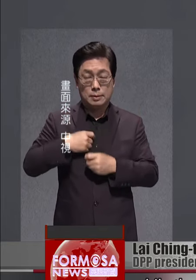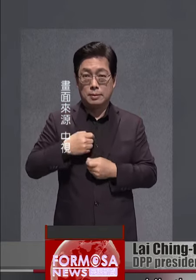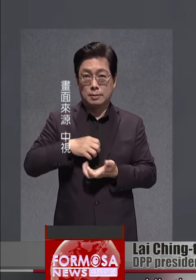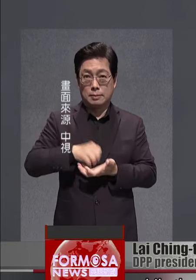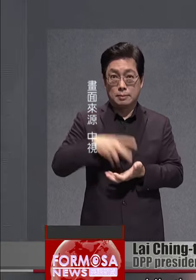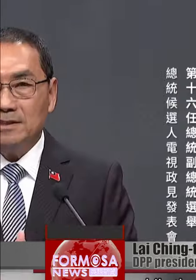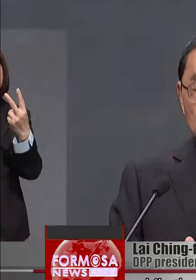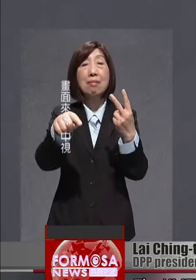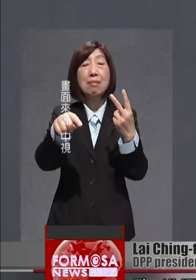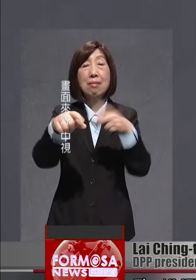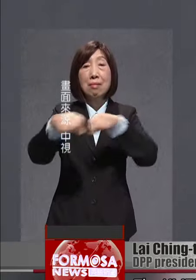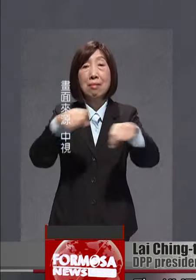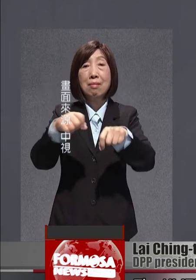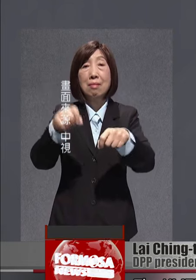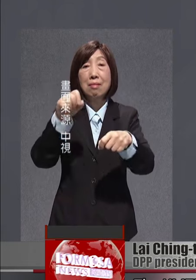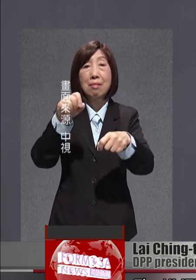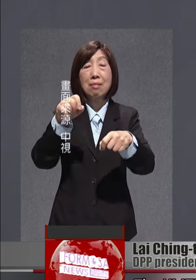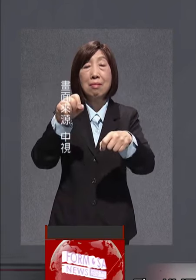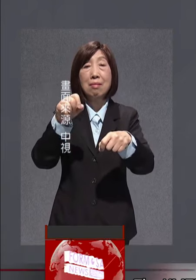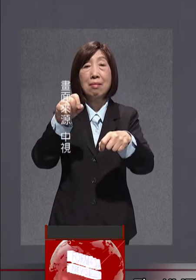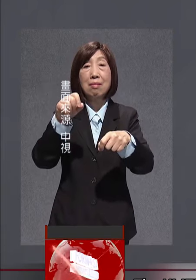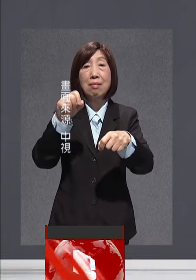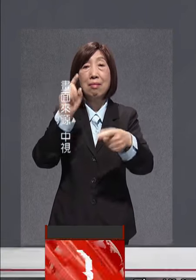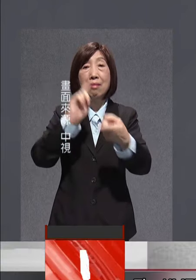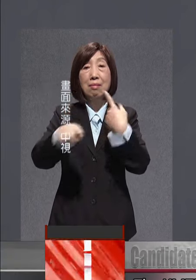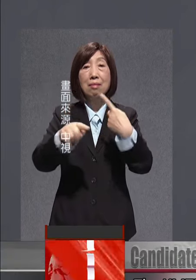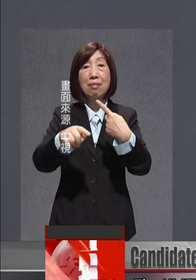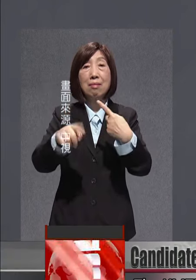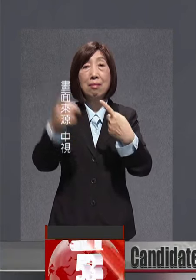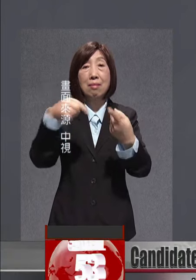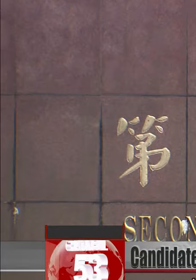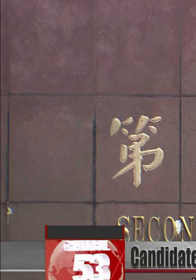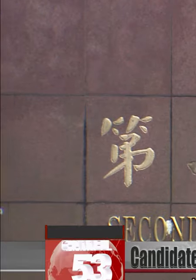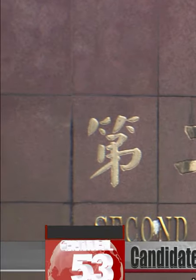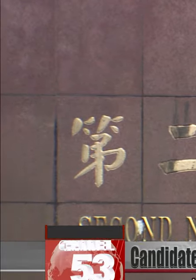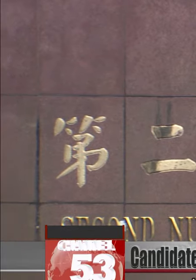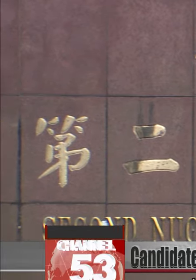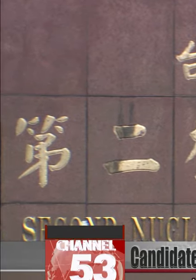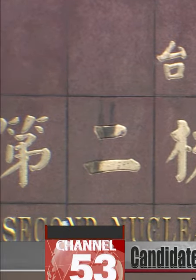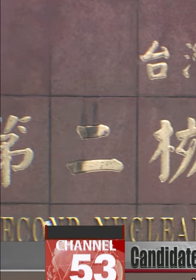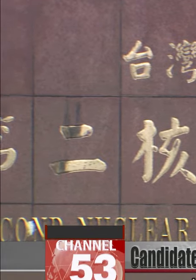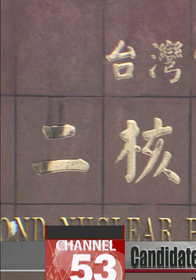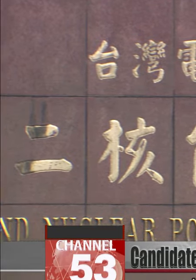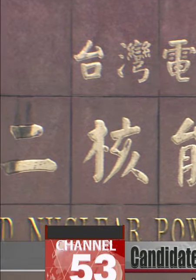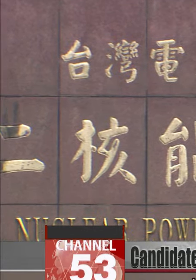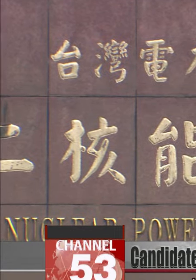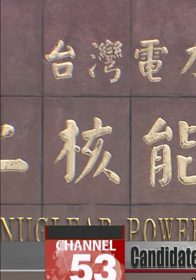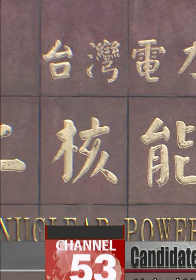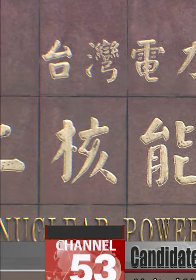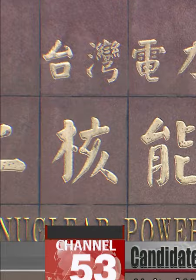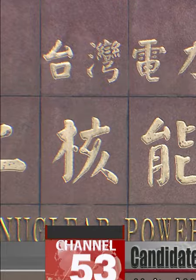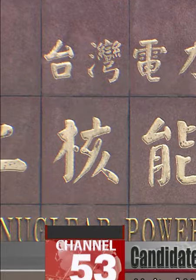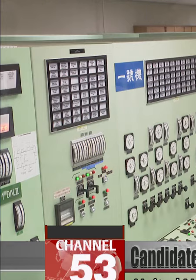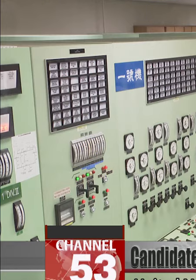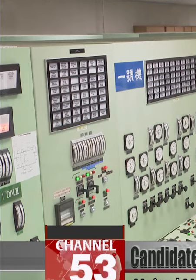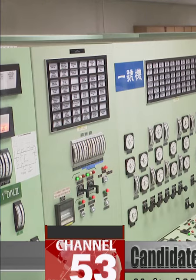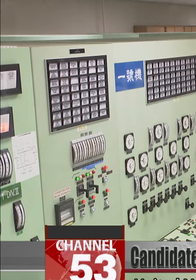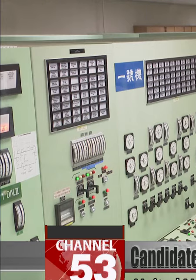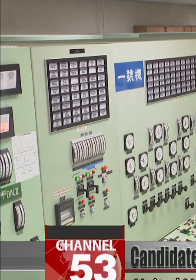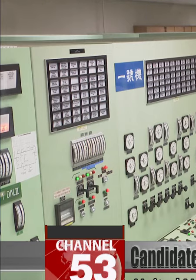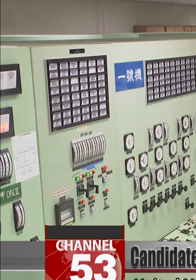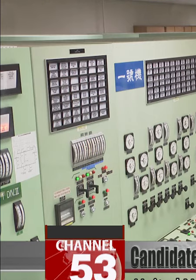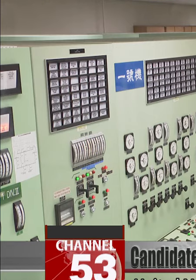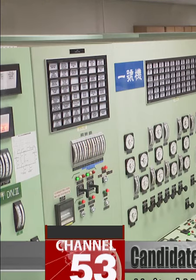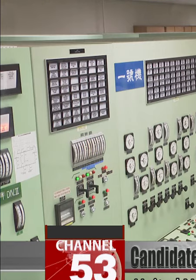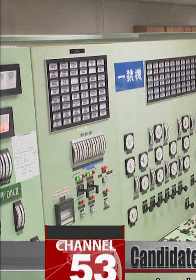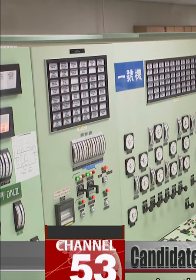they can still run. The KMT's presidential candidate Hou Yu-ih even endorsed the recently concluded United Nations Climate